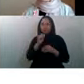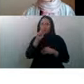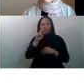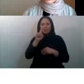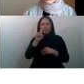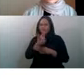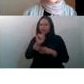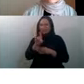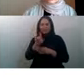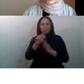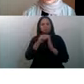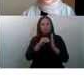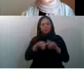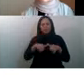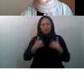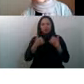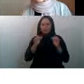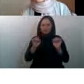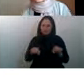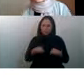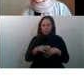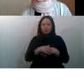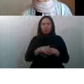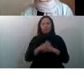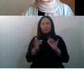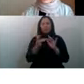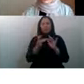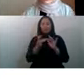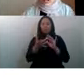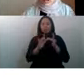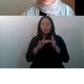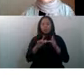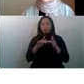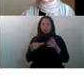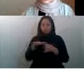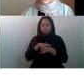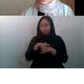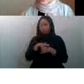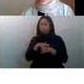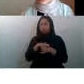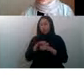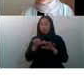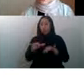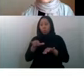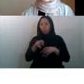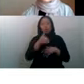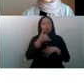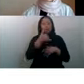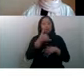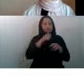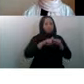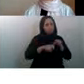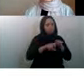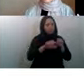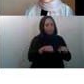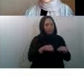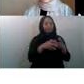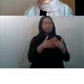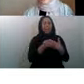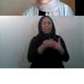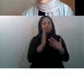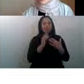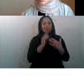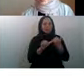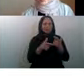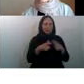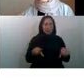You can go online to my2020census.gov and complete it. Or you can call on the phone and you have language assistance available. Or you can mail back your